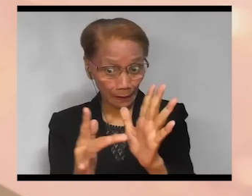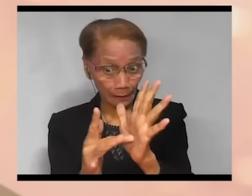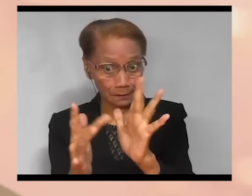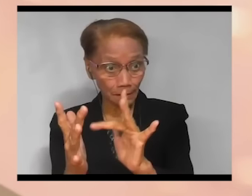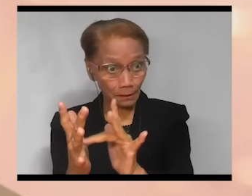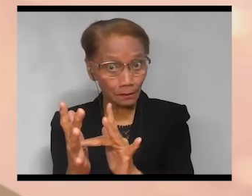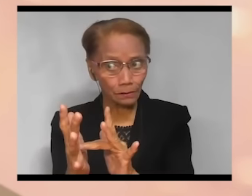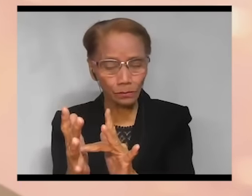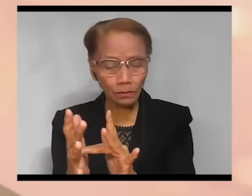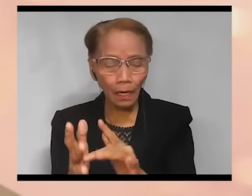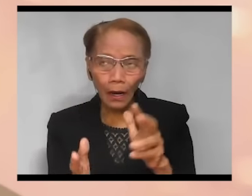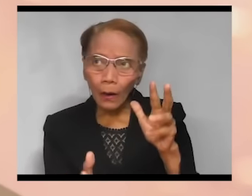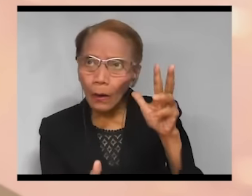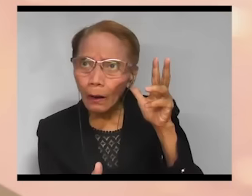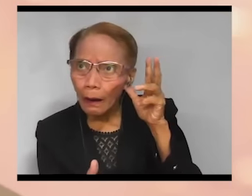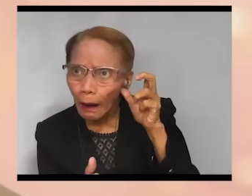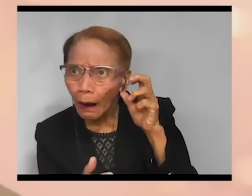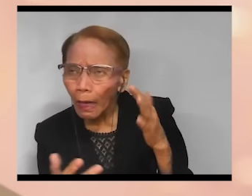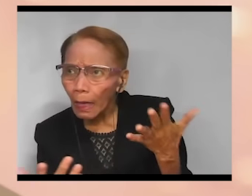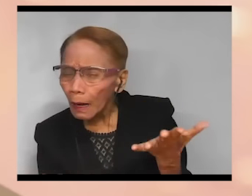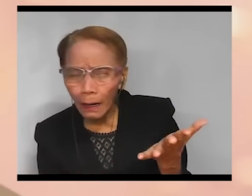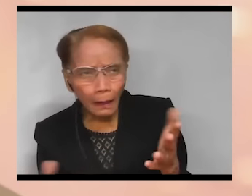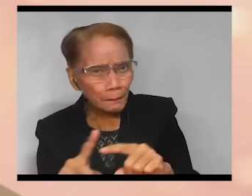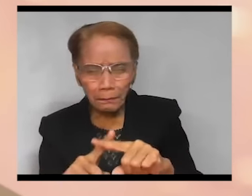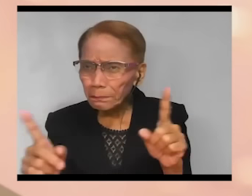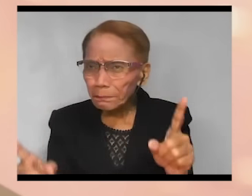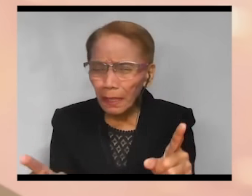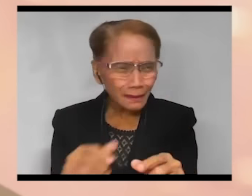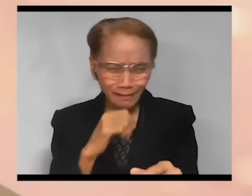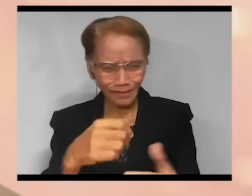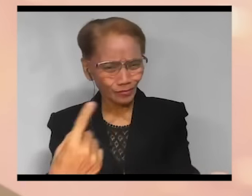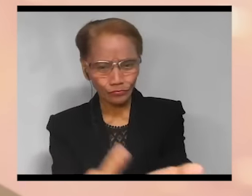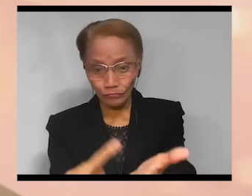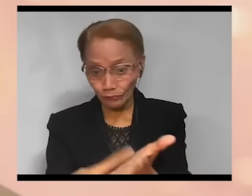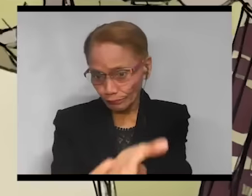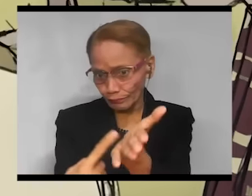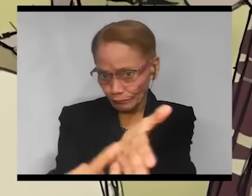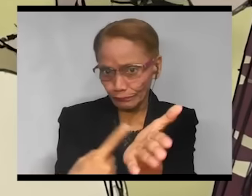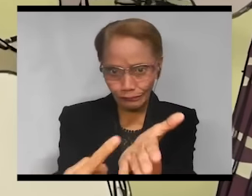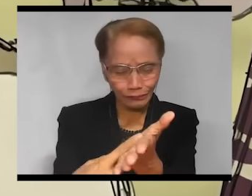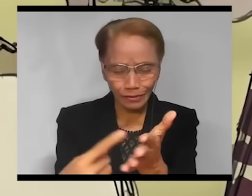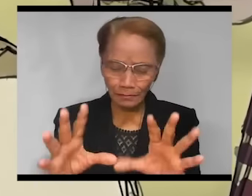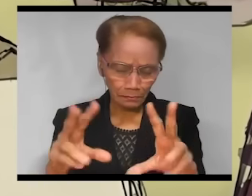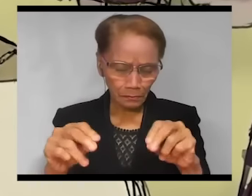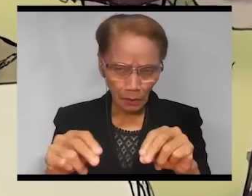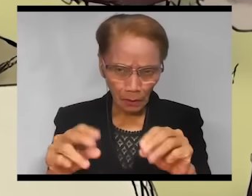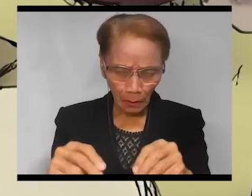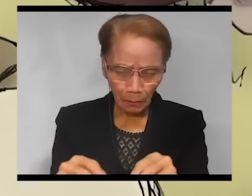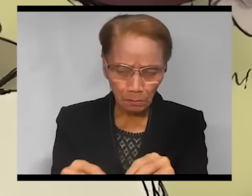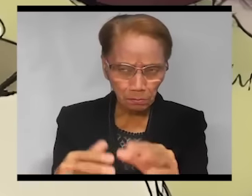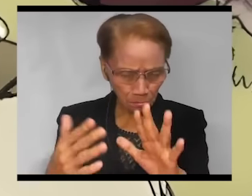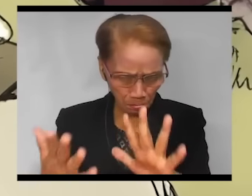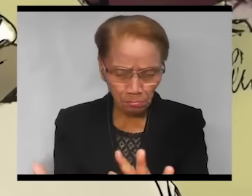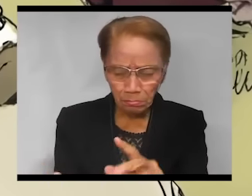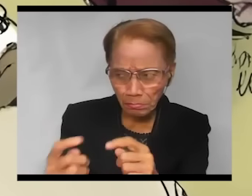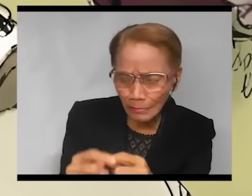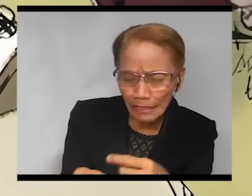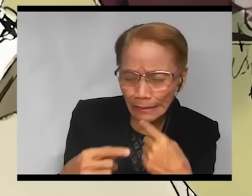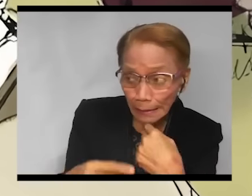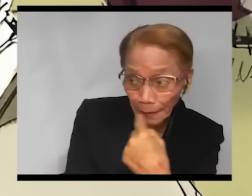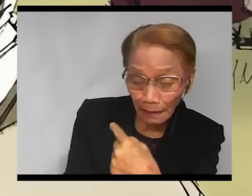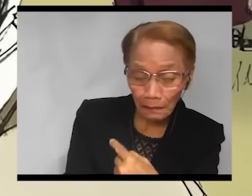Jesus heard, but did not even debate with them. He just shifted. "Let us